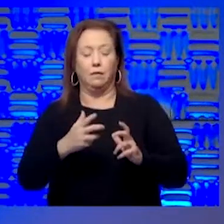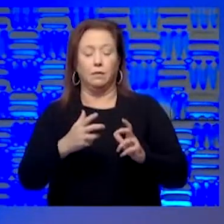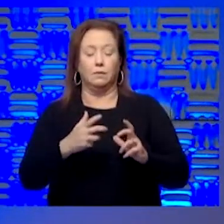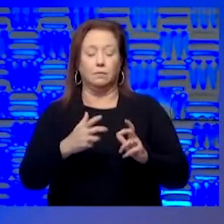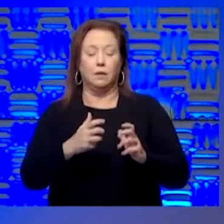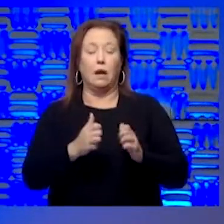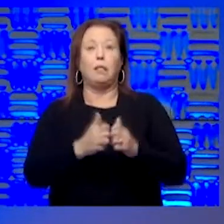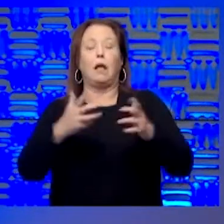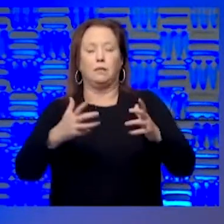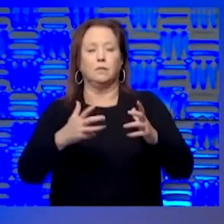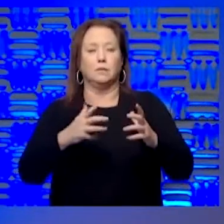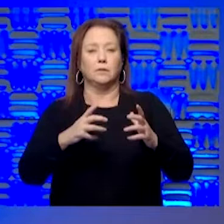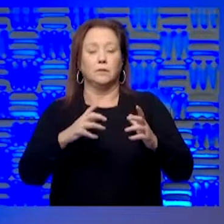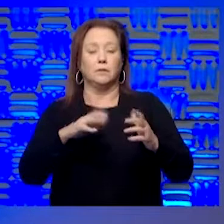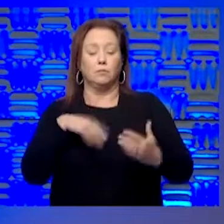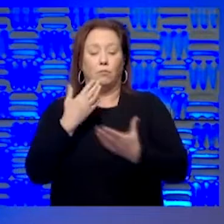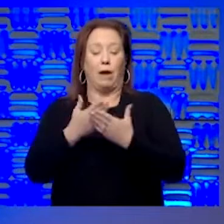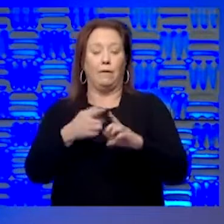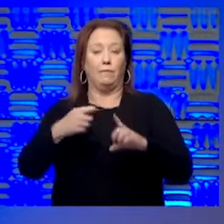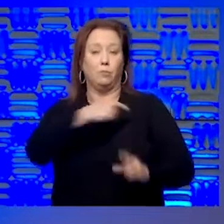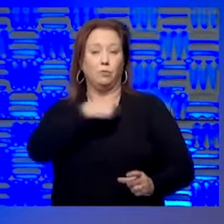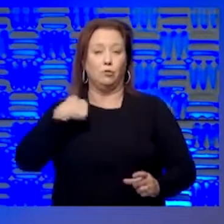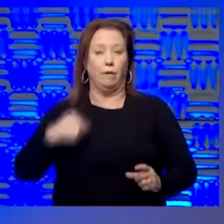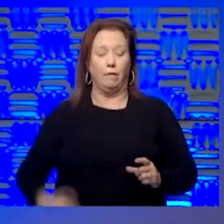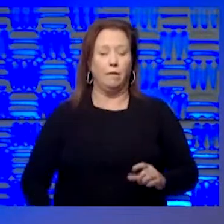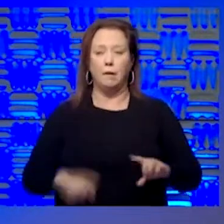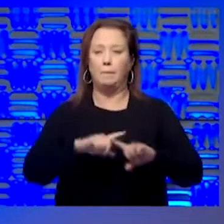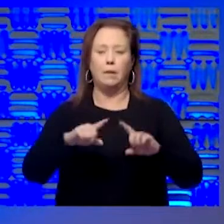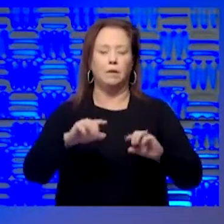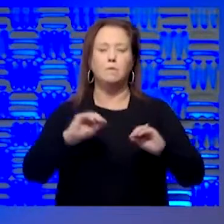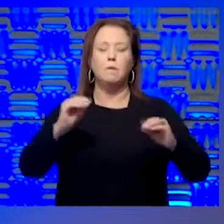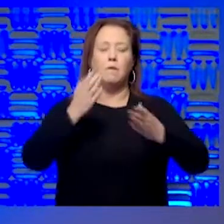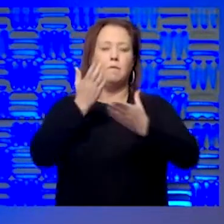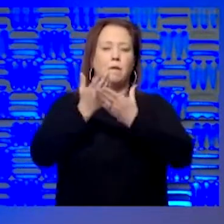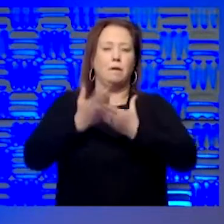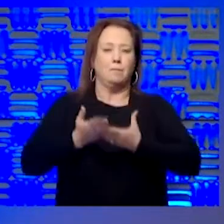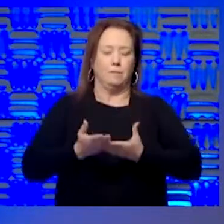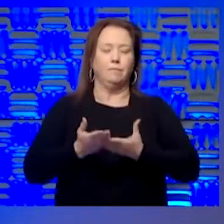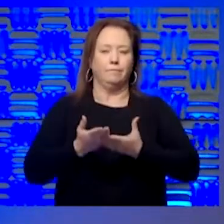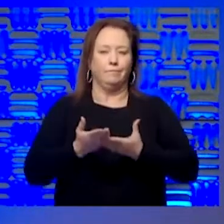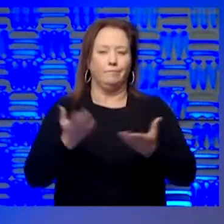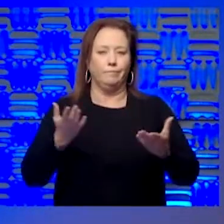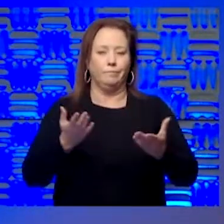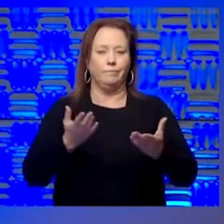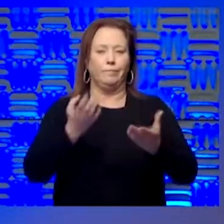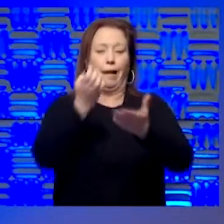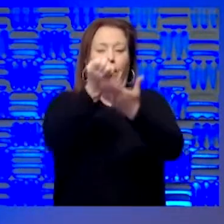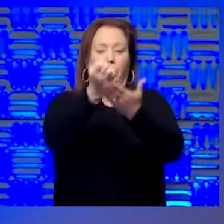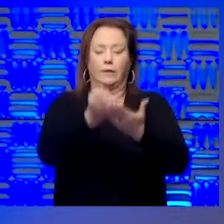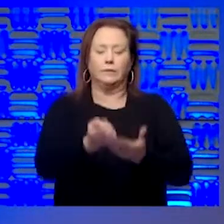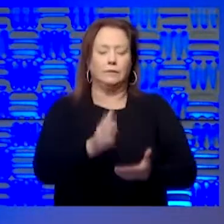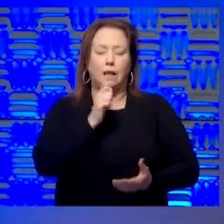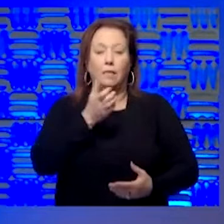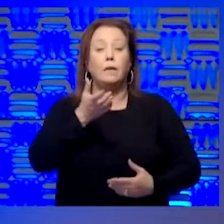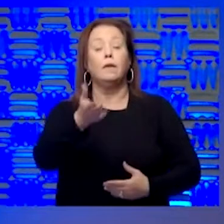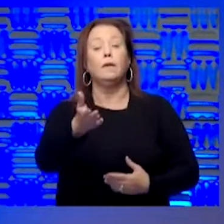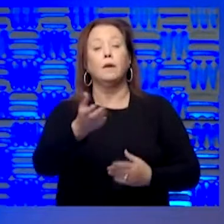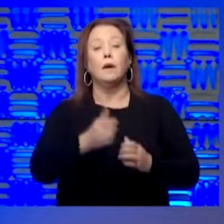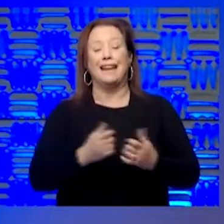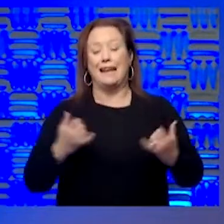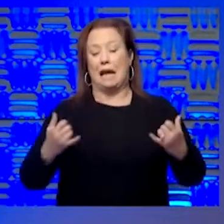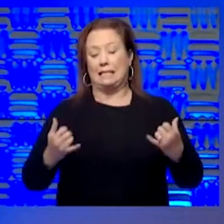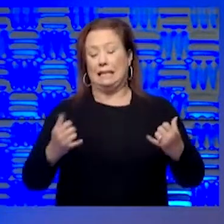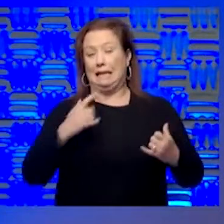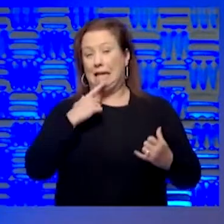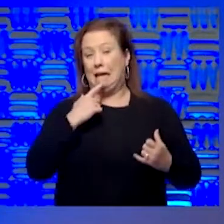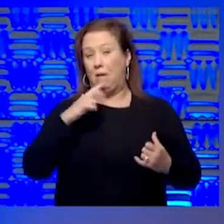China. But again, we don't have any documented evidence of that. I know that has been questioned before. I would say at this point,